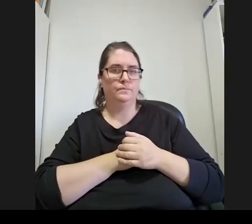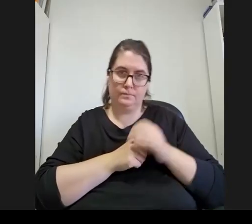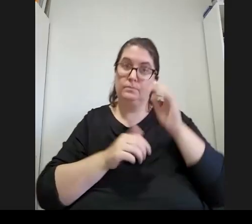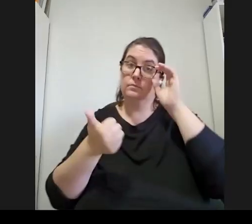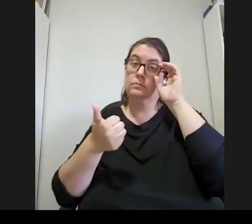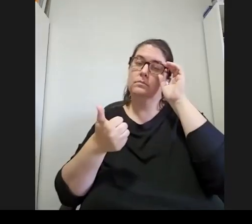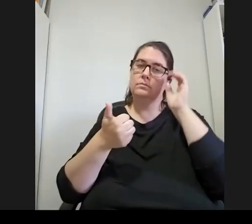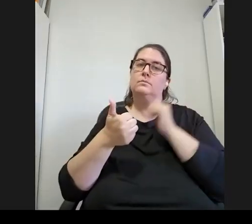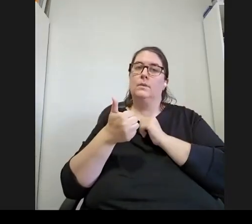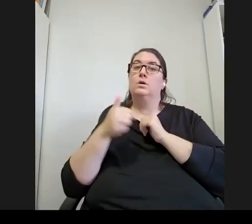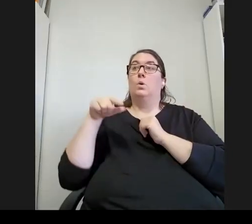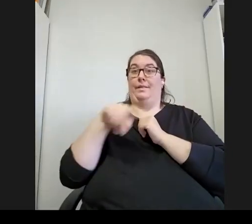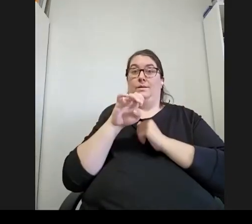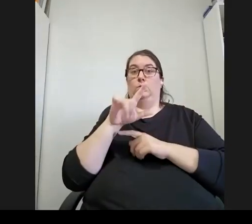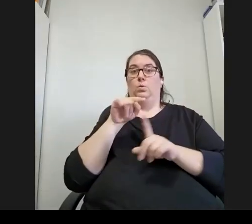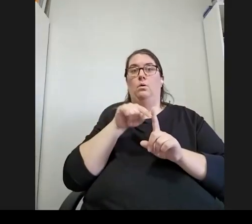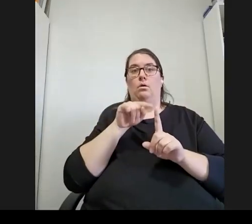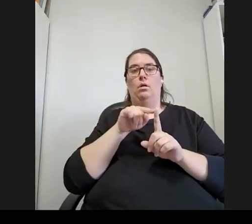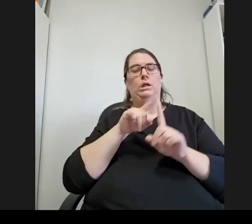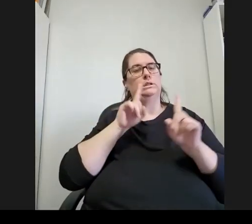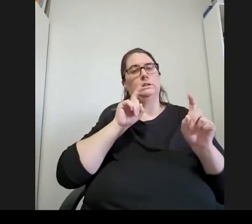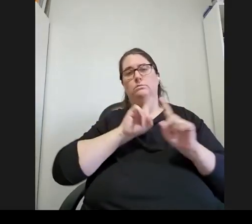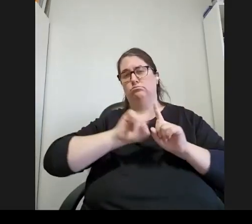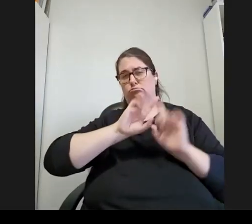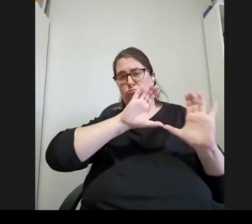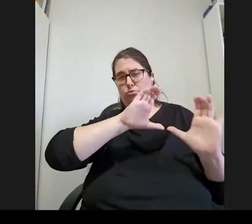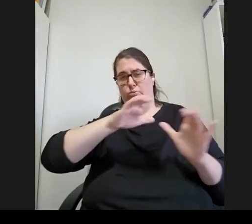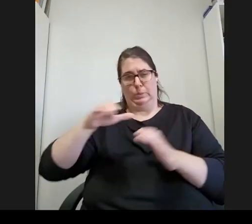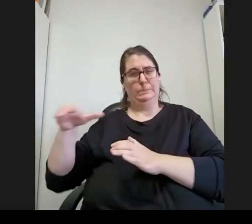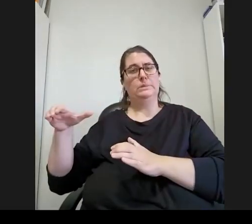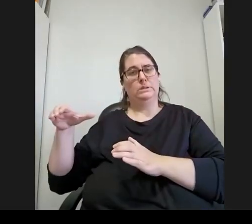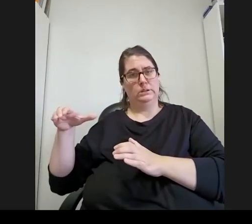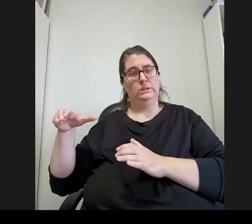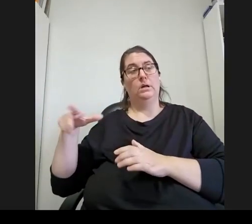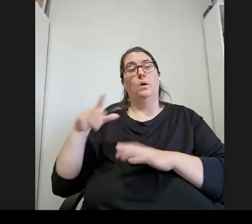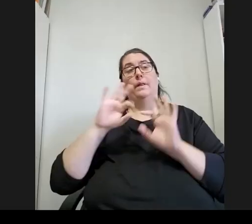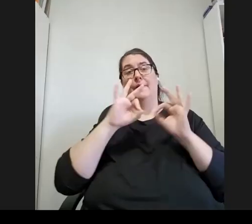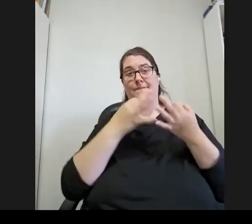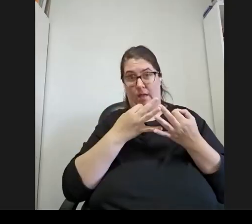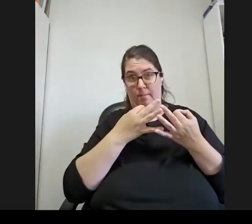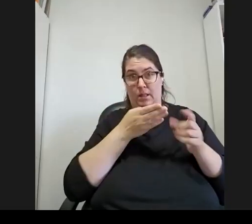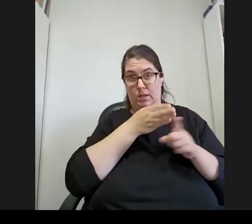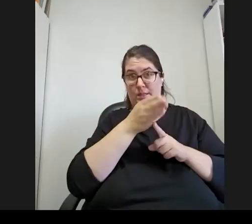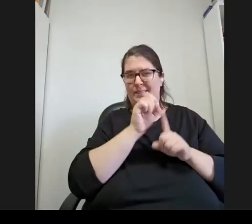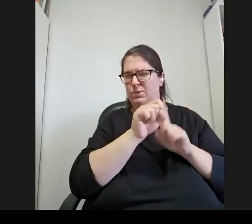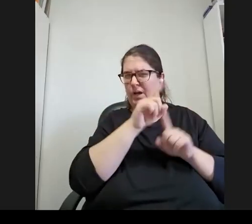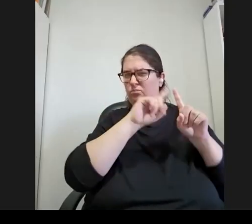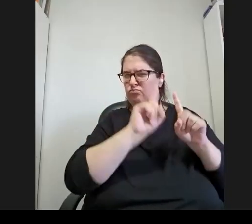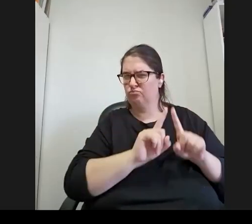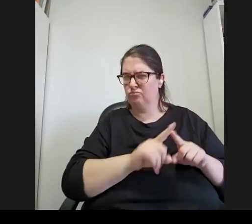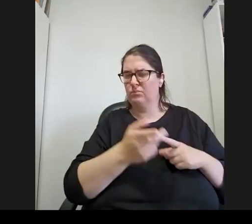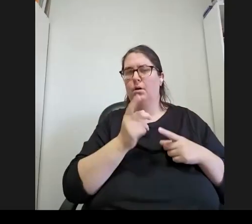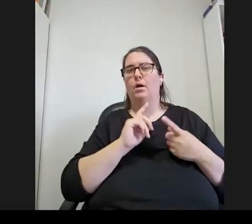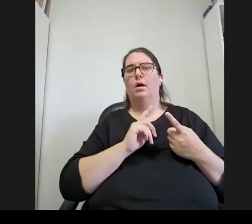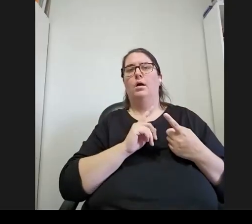This particular tool has definitely been tested with family situations, so where